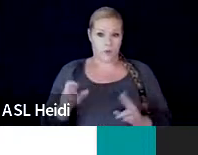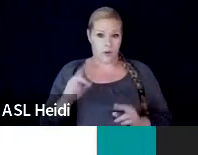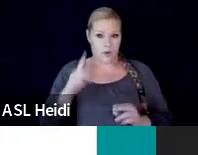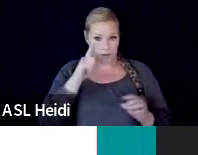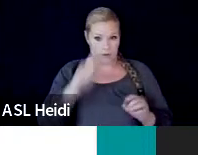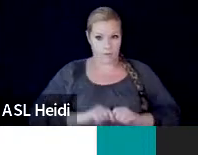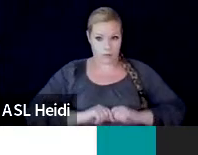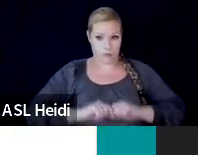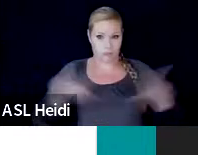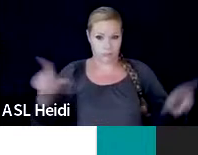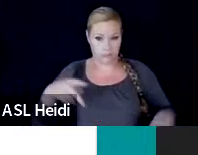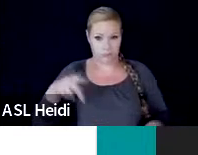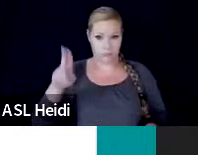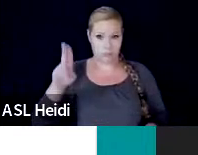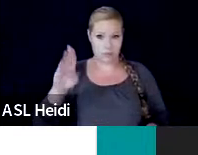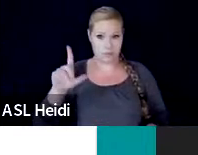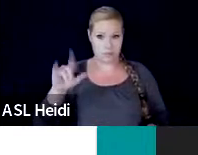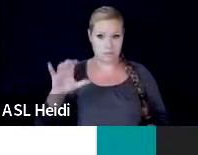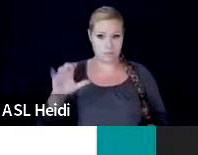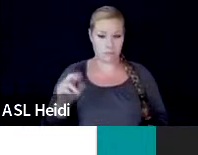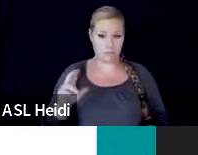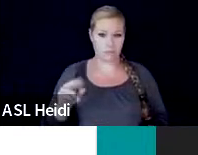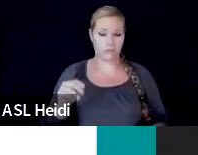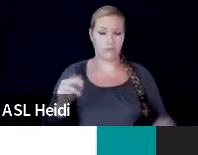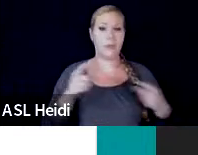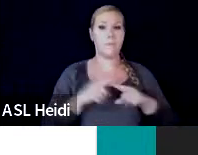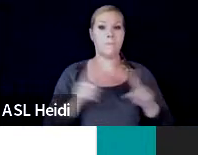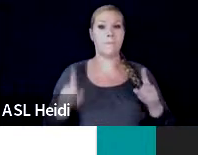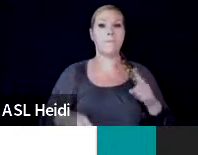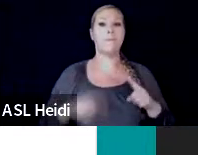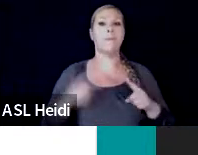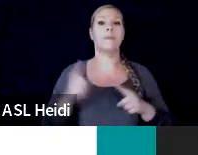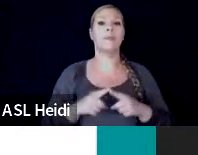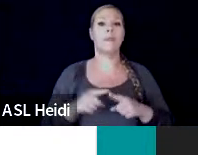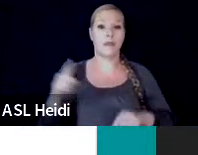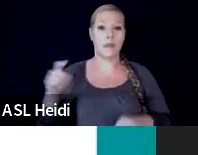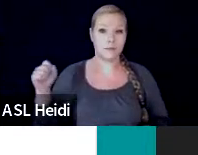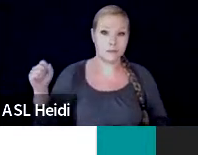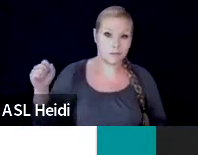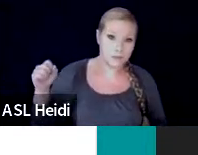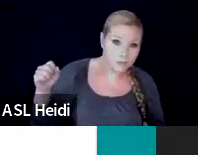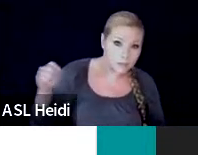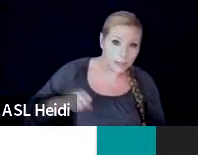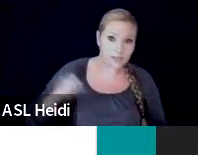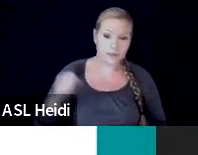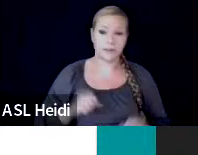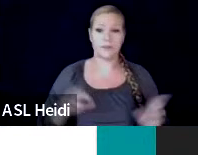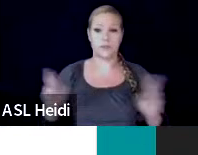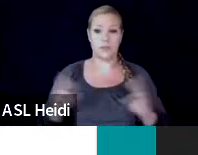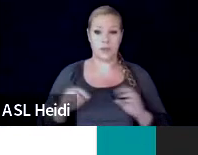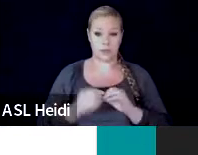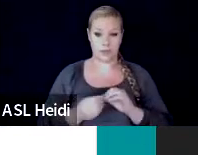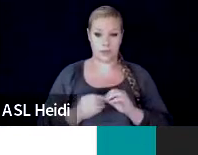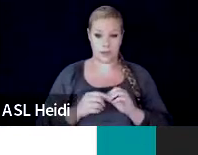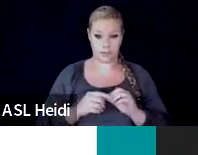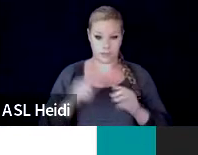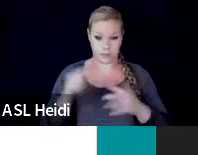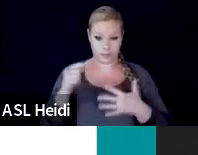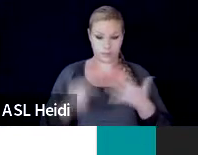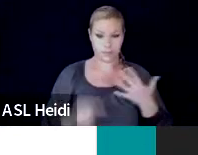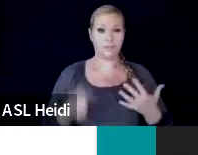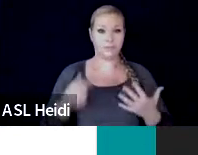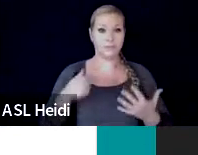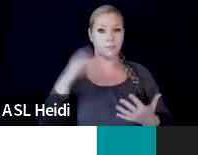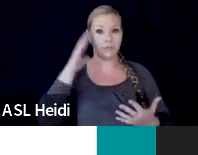soon as we do have the numbers, we will be coming back to this group and others to share with you where we